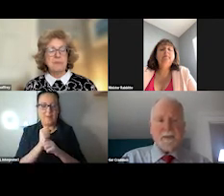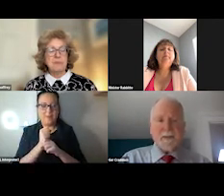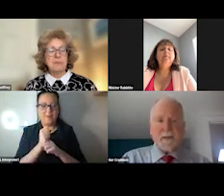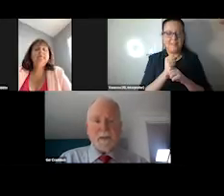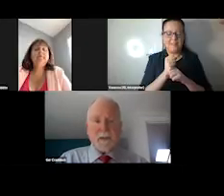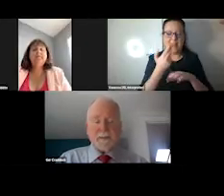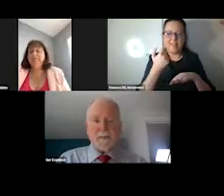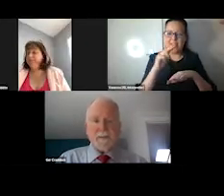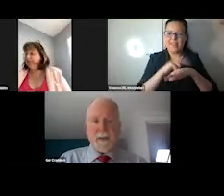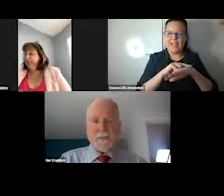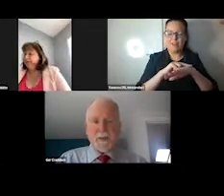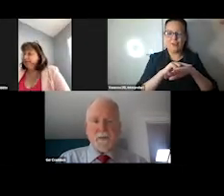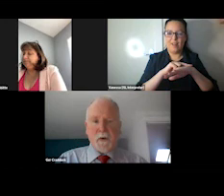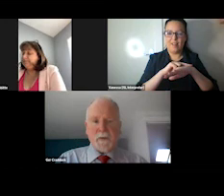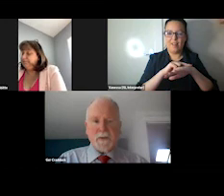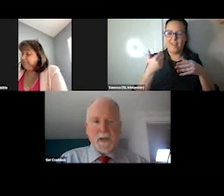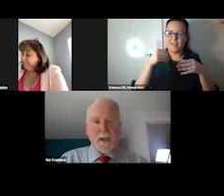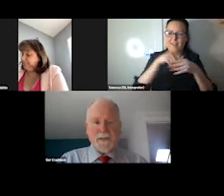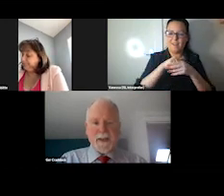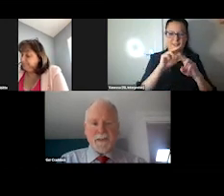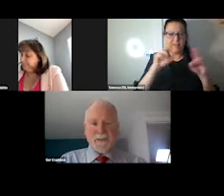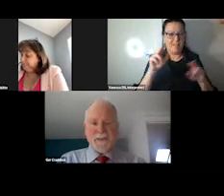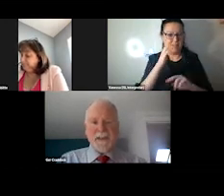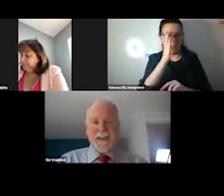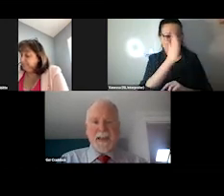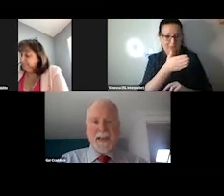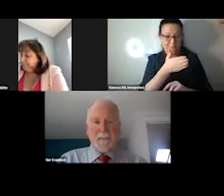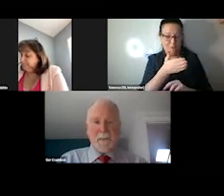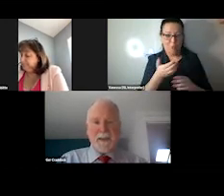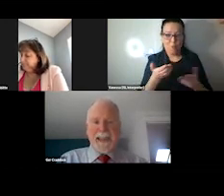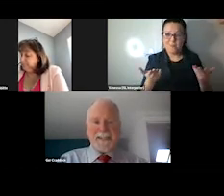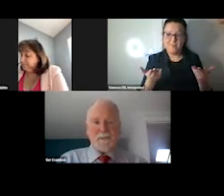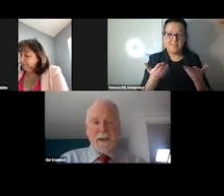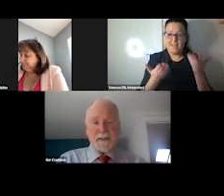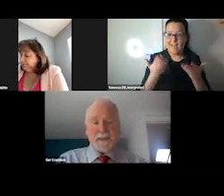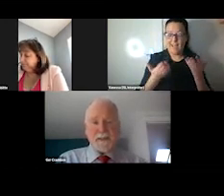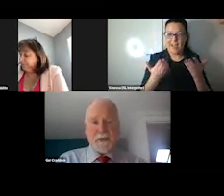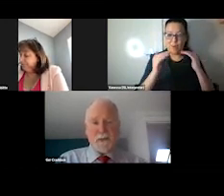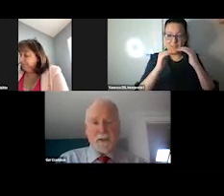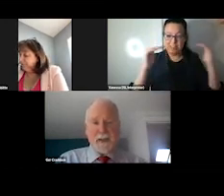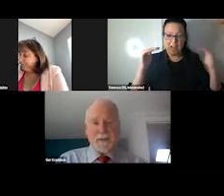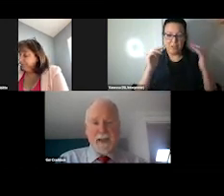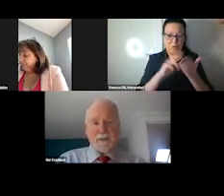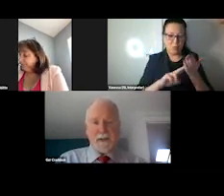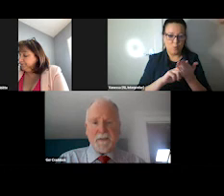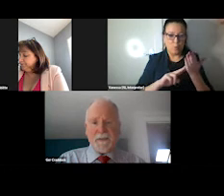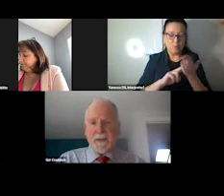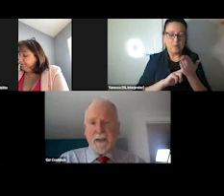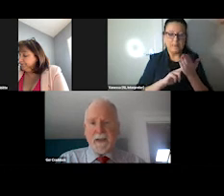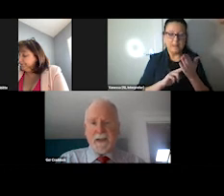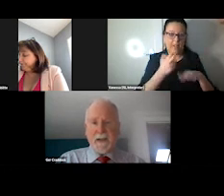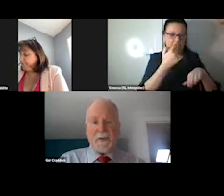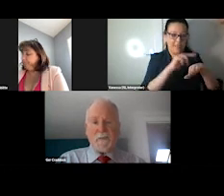and it's not straightforward how standards be integrated not only at a national